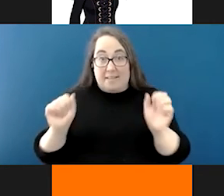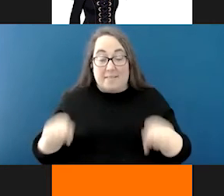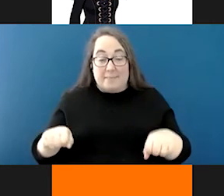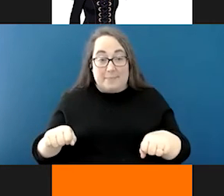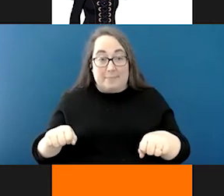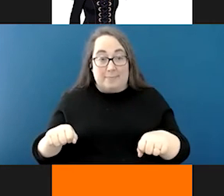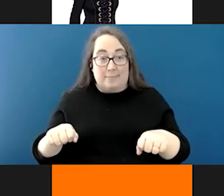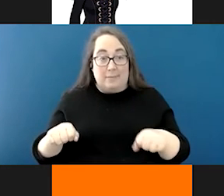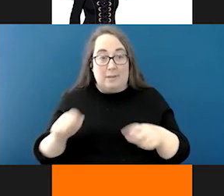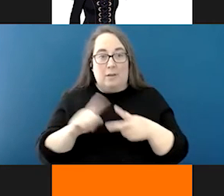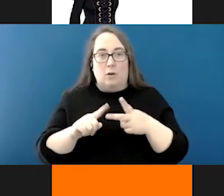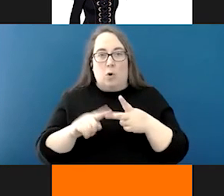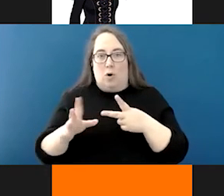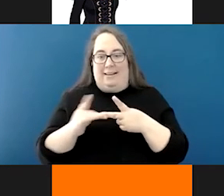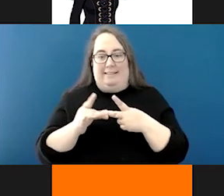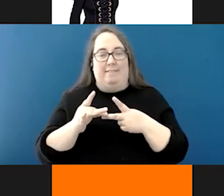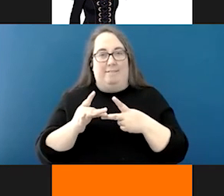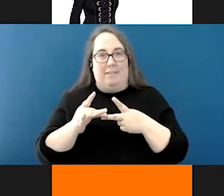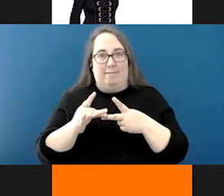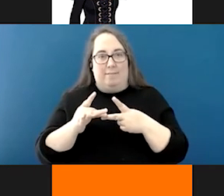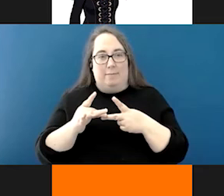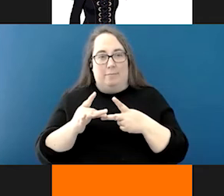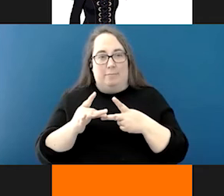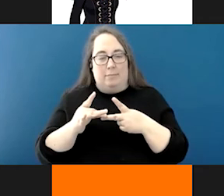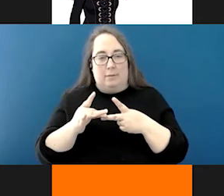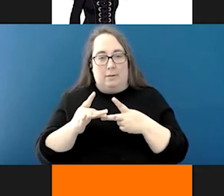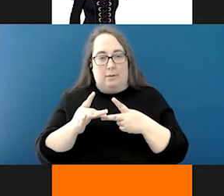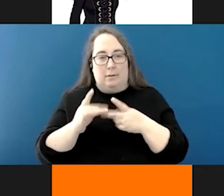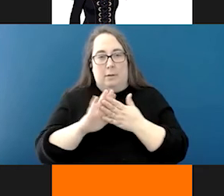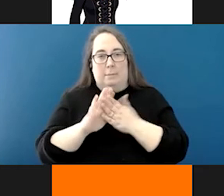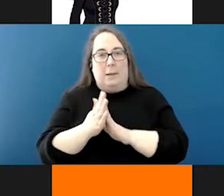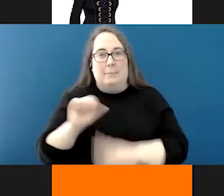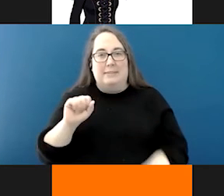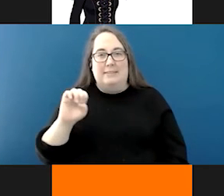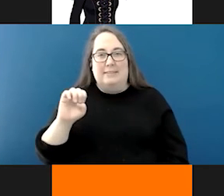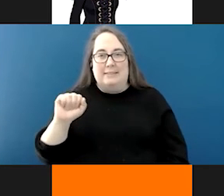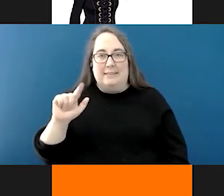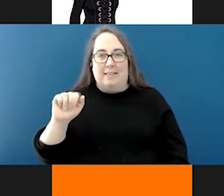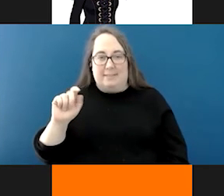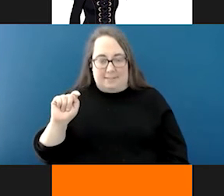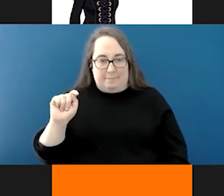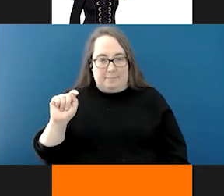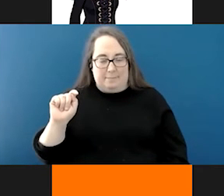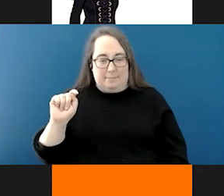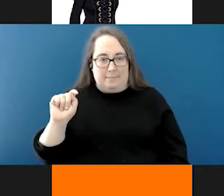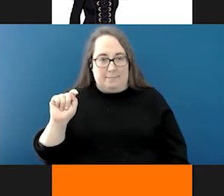an adhesive that you can brush on that can become a sealant. Then after that,